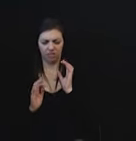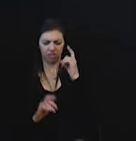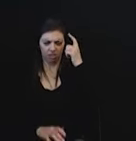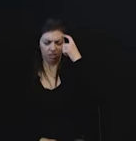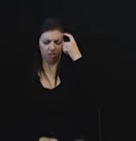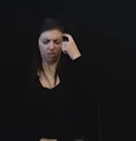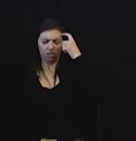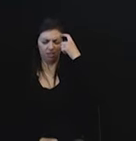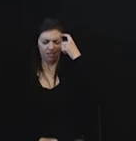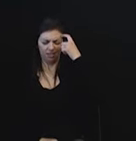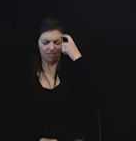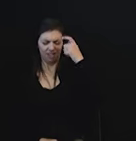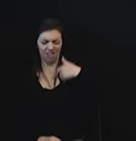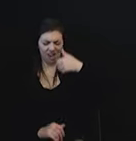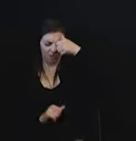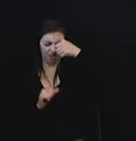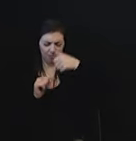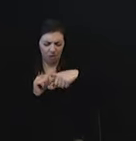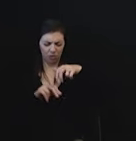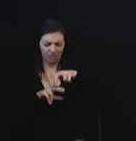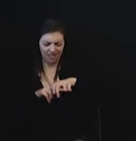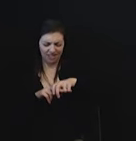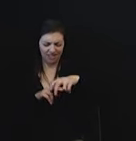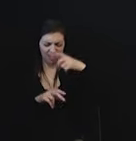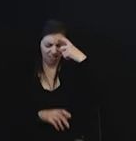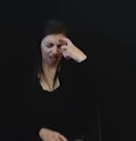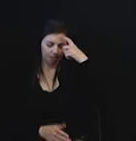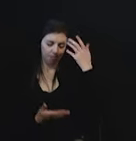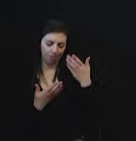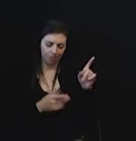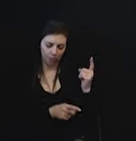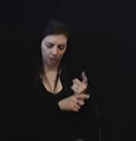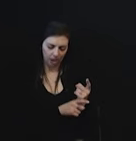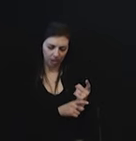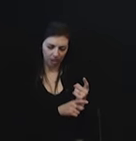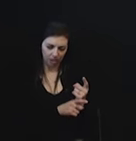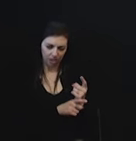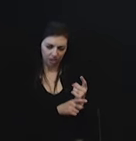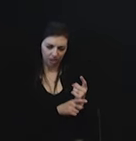And I remember sitting there going, maybe he's right.